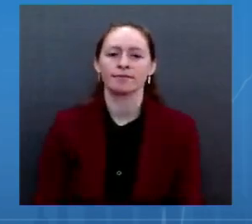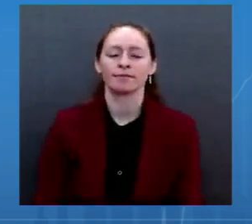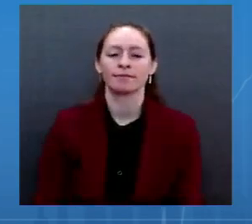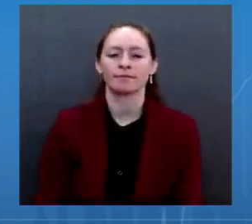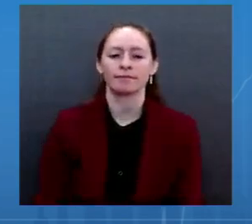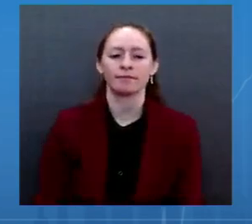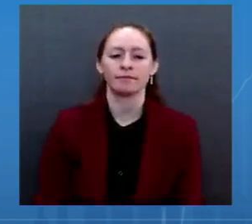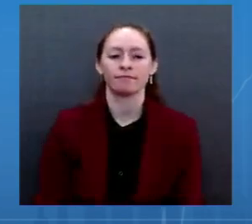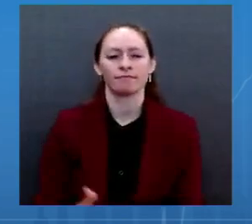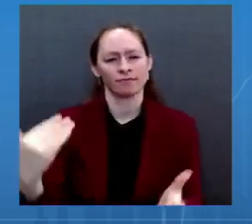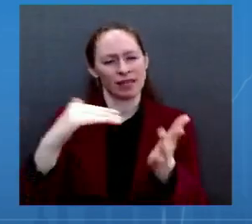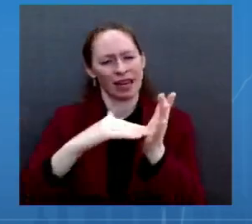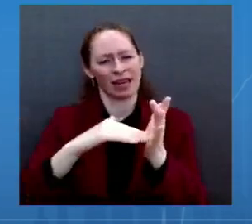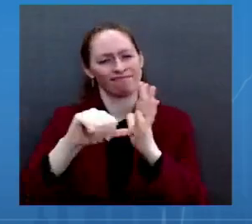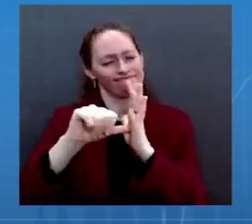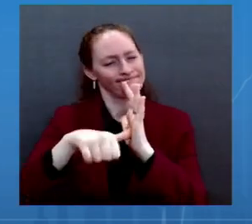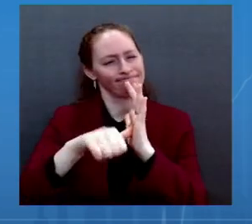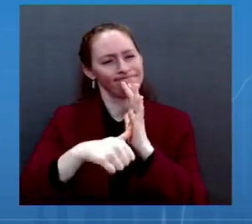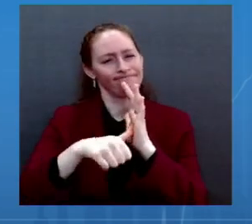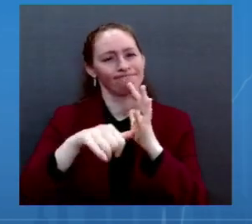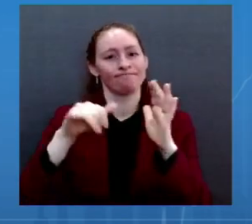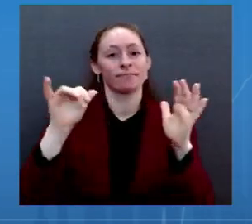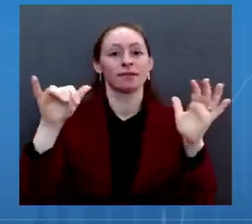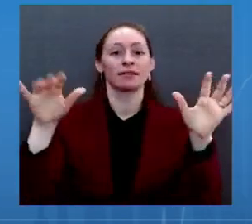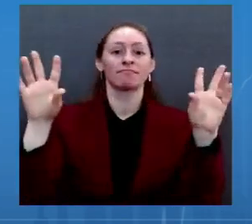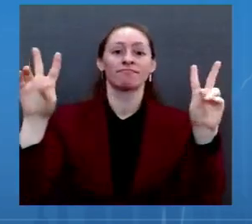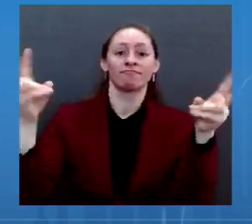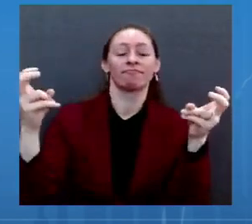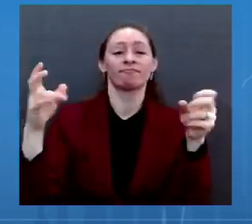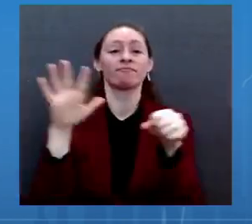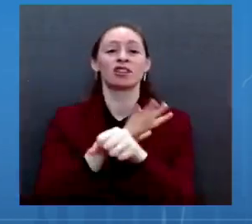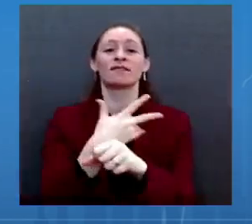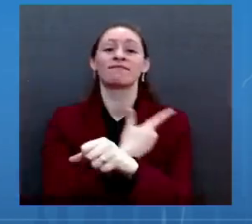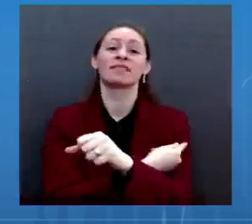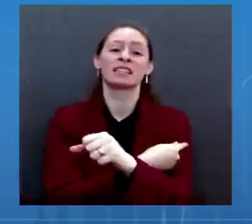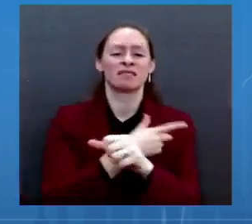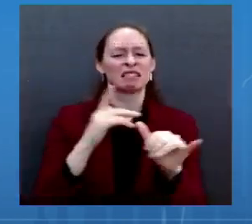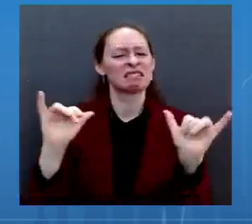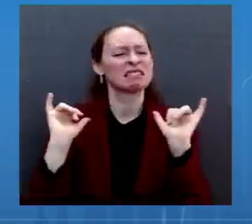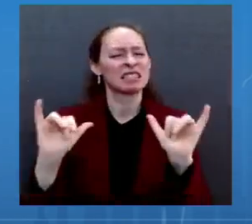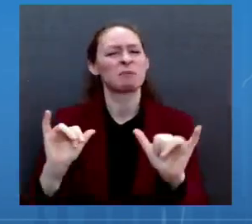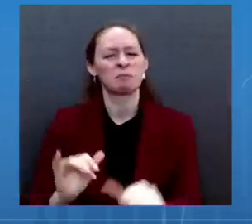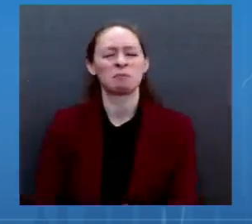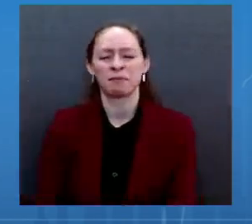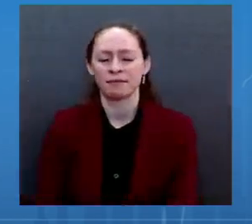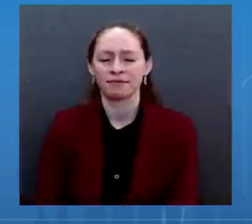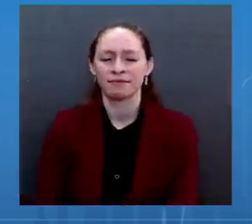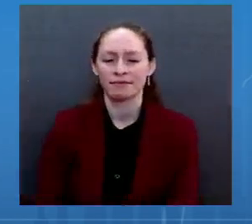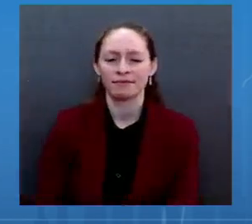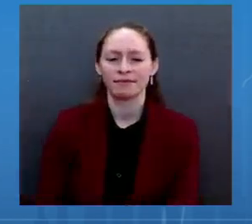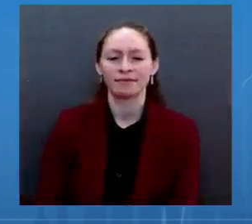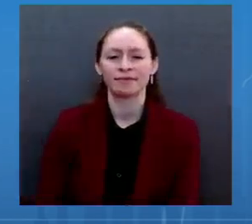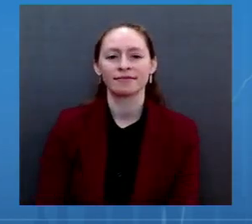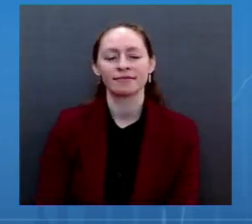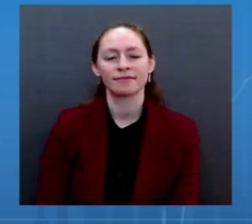primary series of vaccine. Next question. Go to Jackie Heinrich with Fox News.